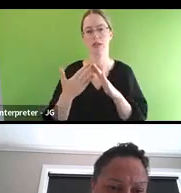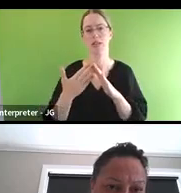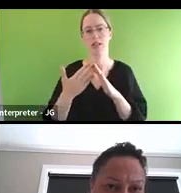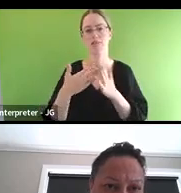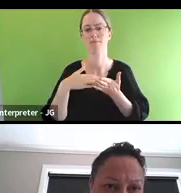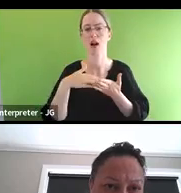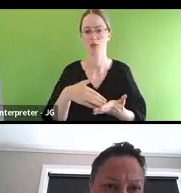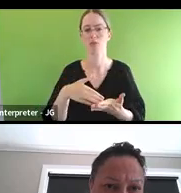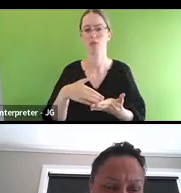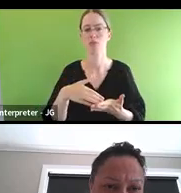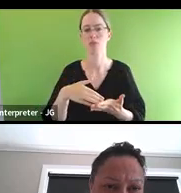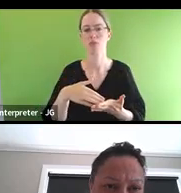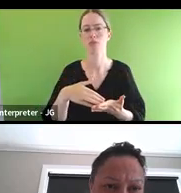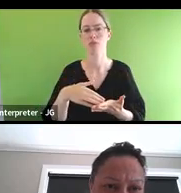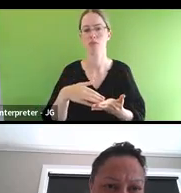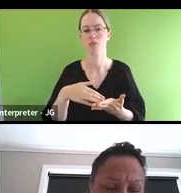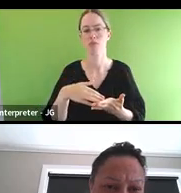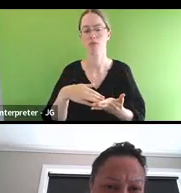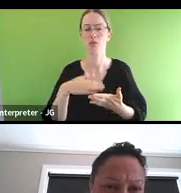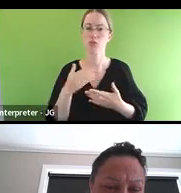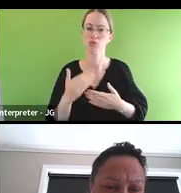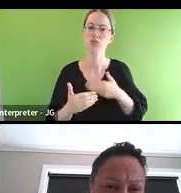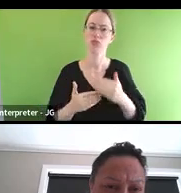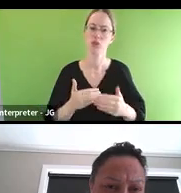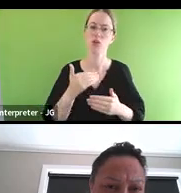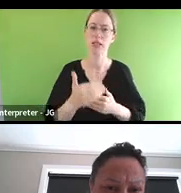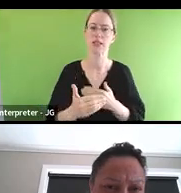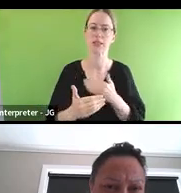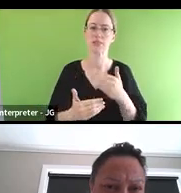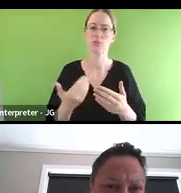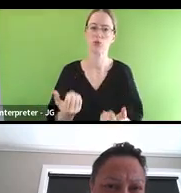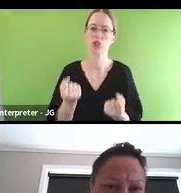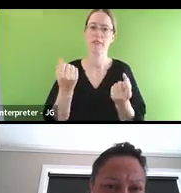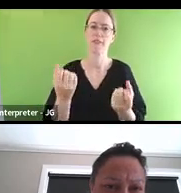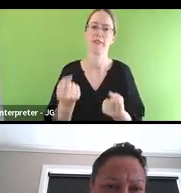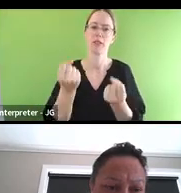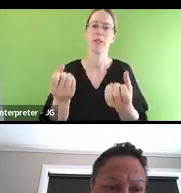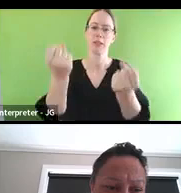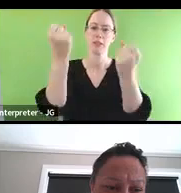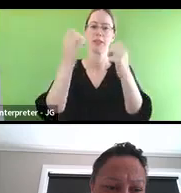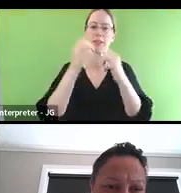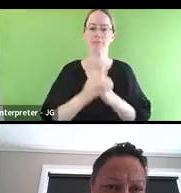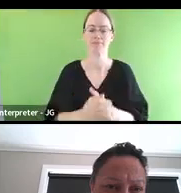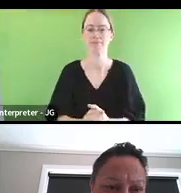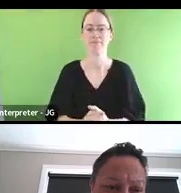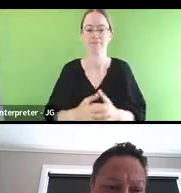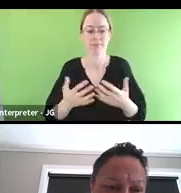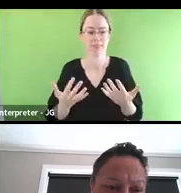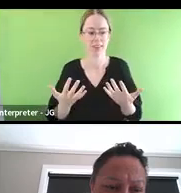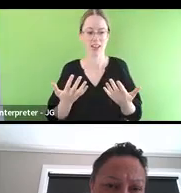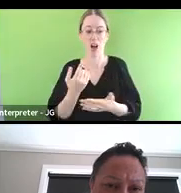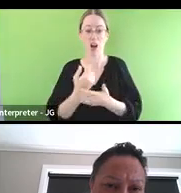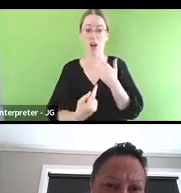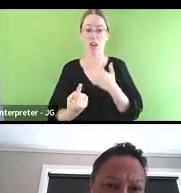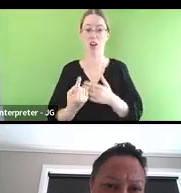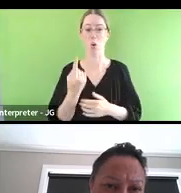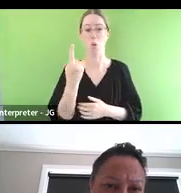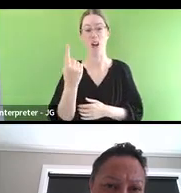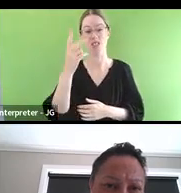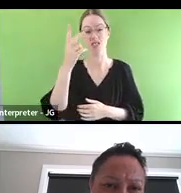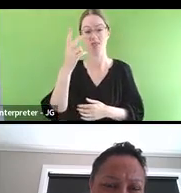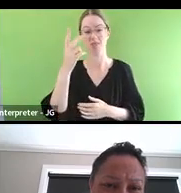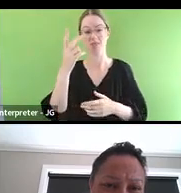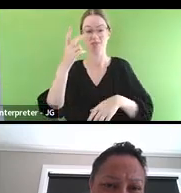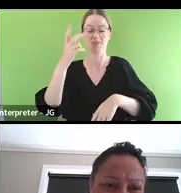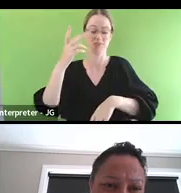to be able to progress and do what they want to do in life. I mean, we've only got one crack of life, and I just